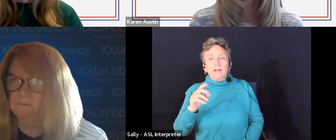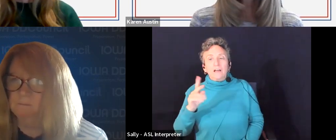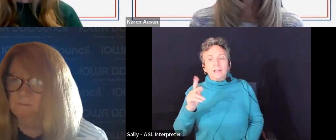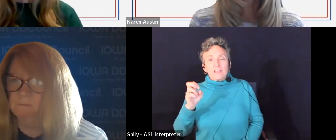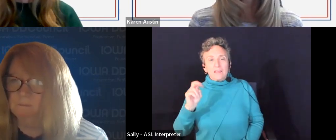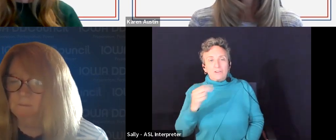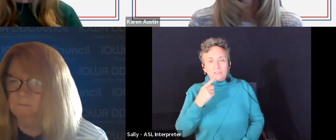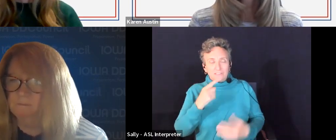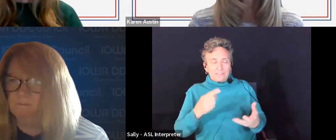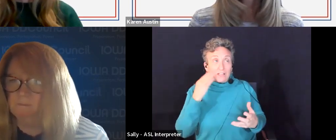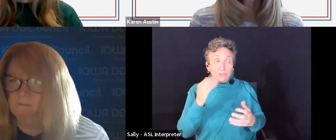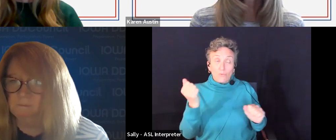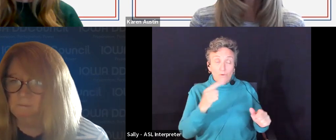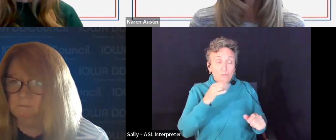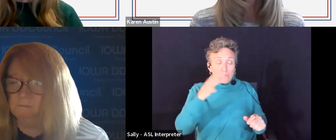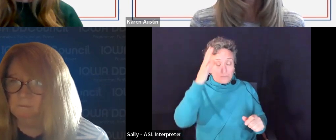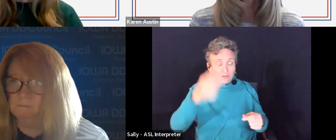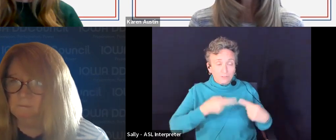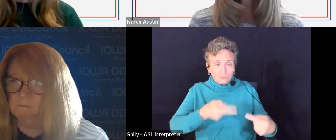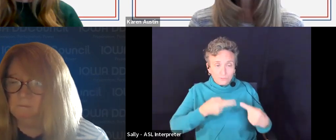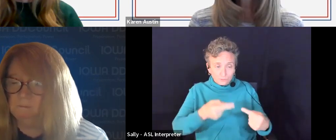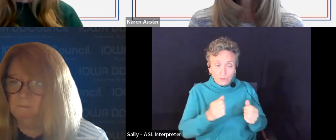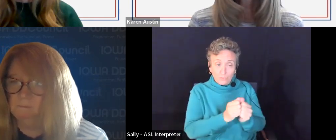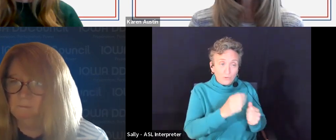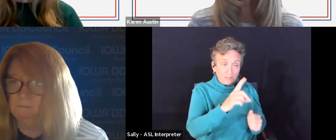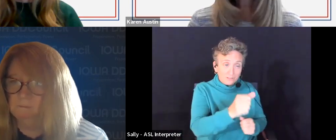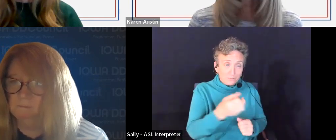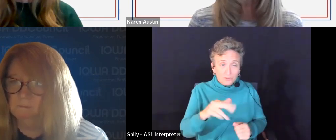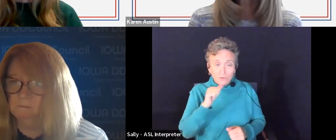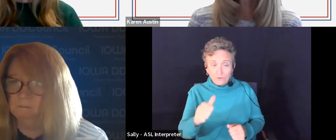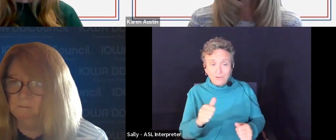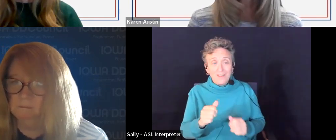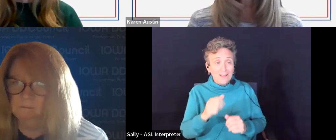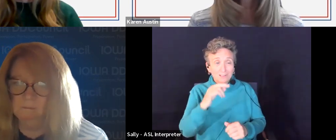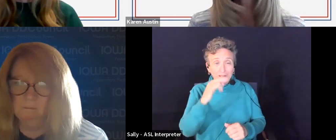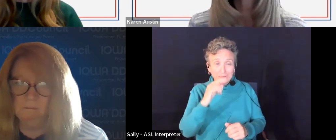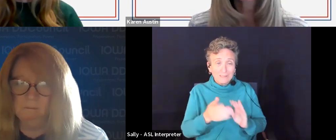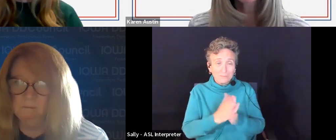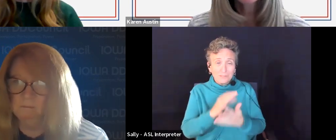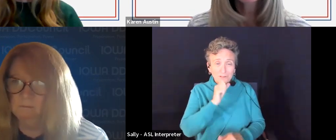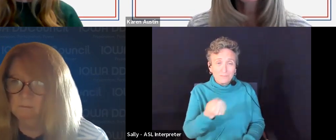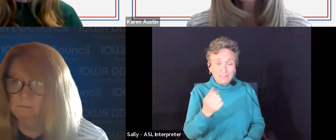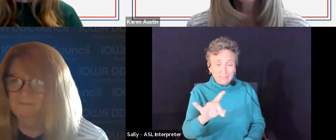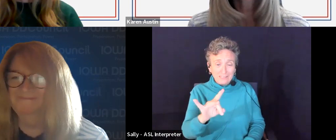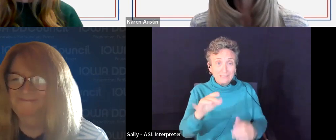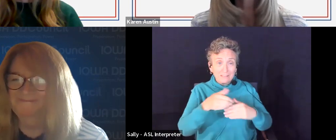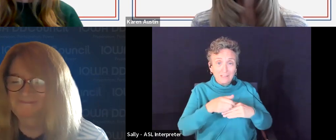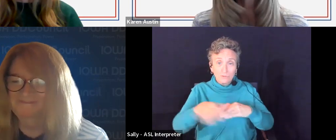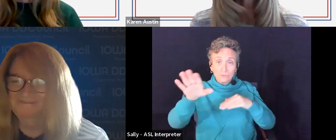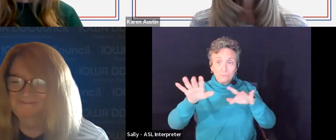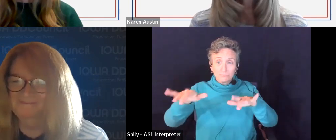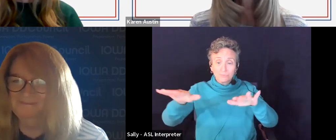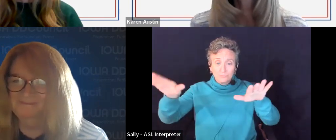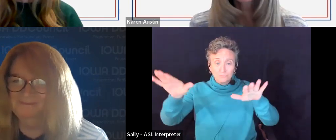not, somehow, when they turn 18, they get set out on their own financially.